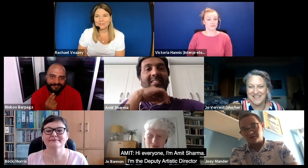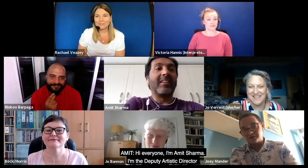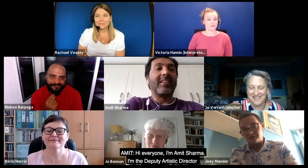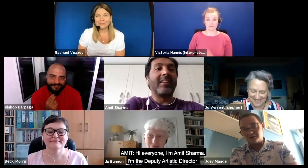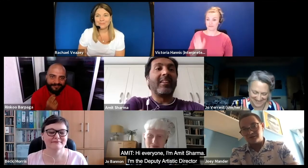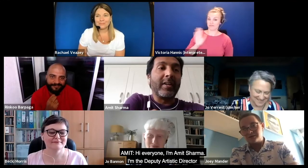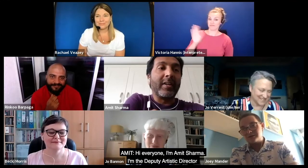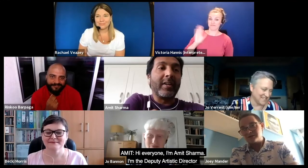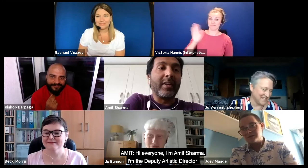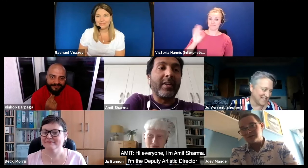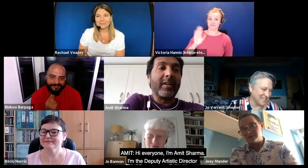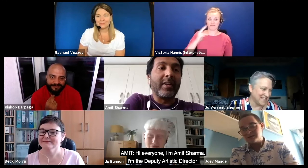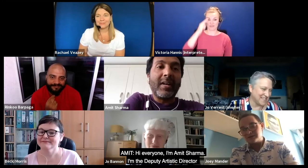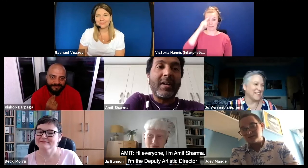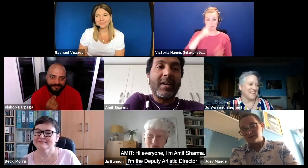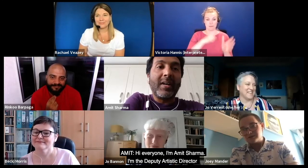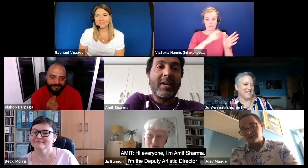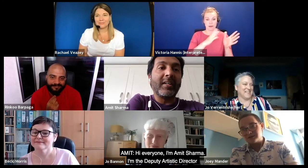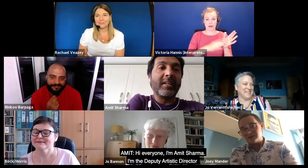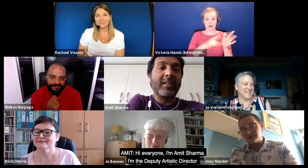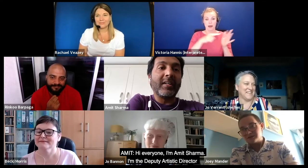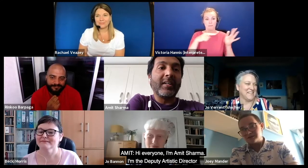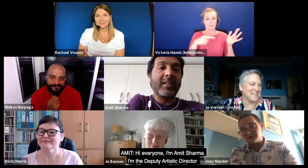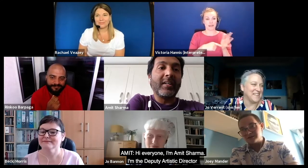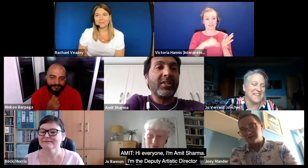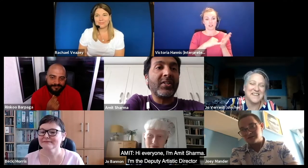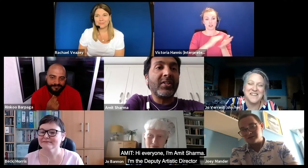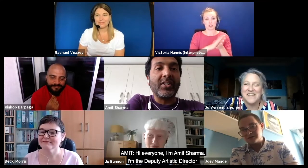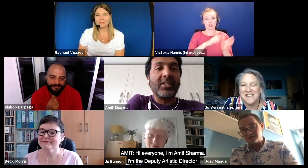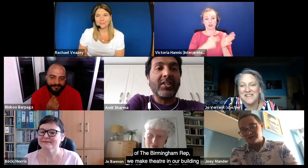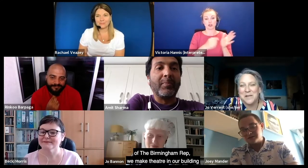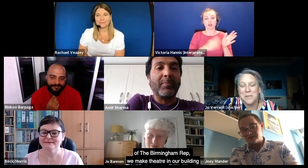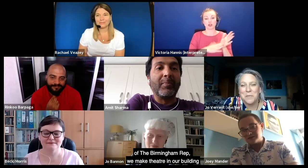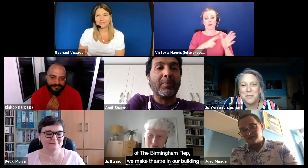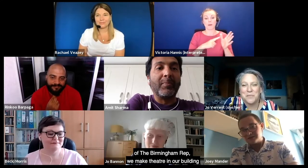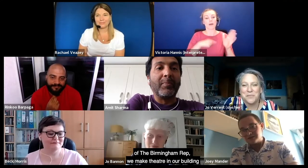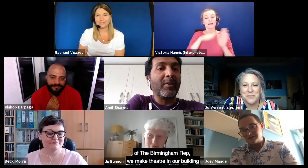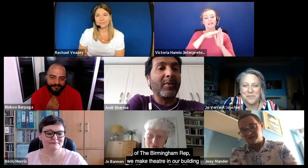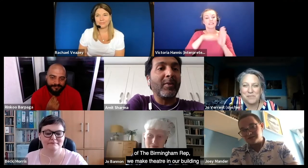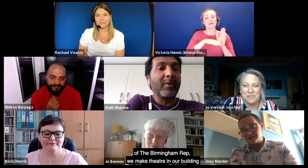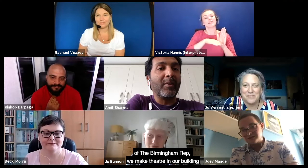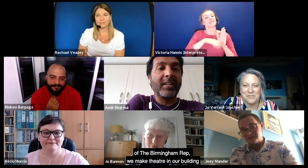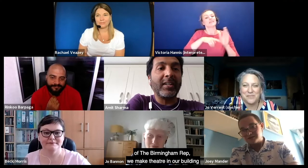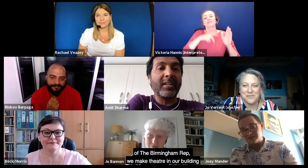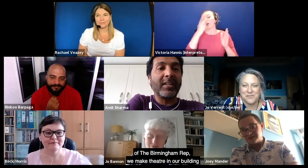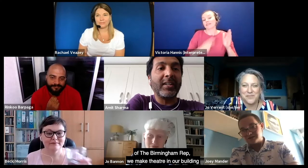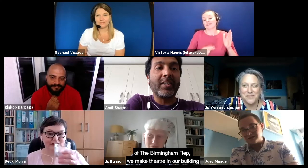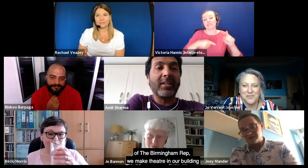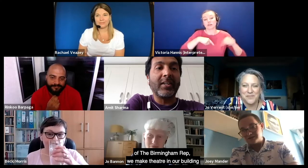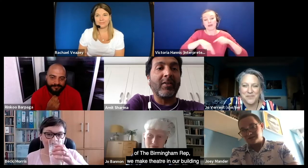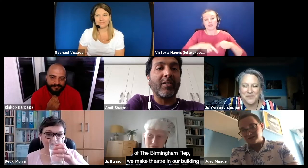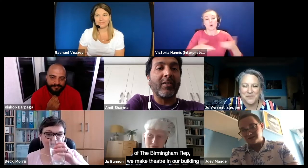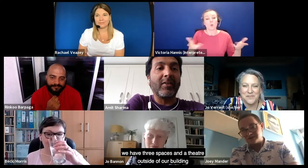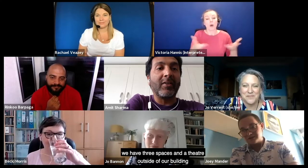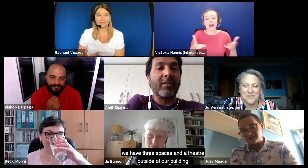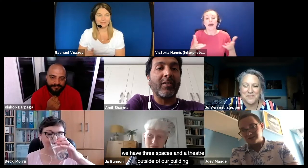Hi everyone, I'm Amit Sharma. I'm the Deputy Artistic Director of the Birmingham Rep. We make theatre in